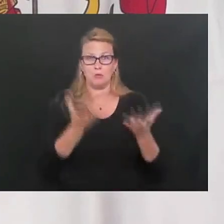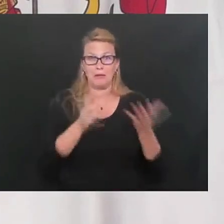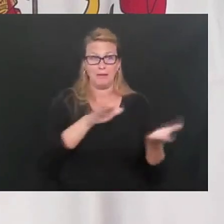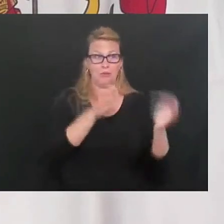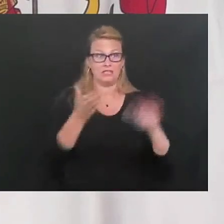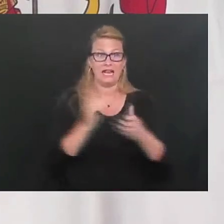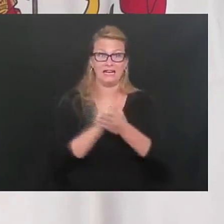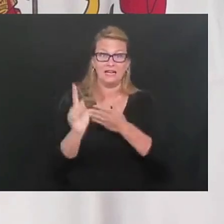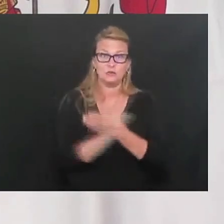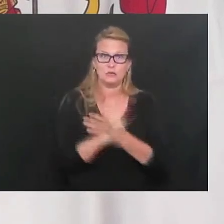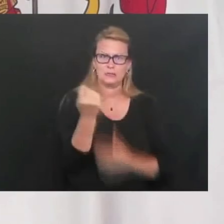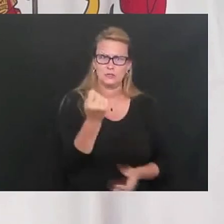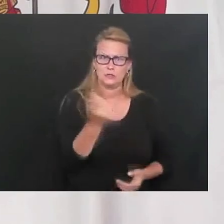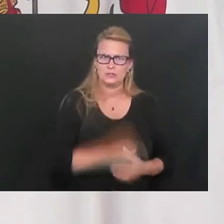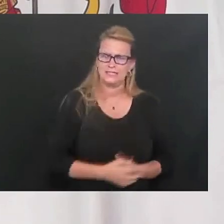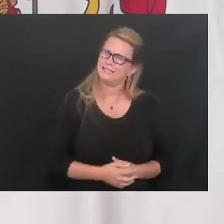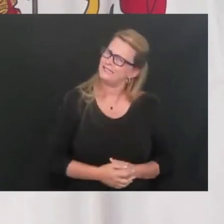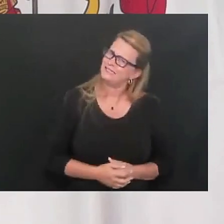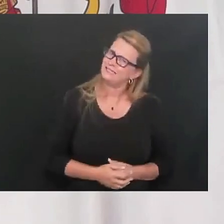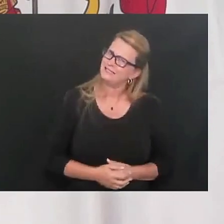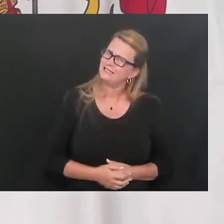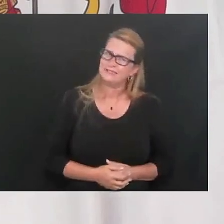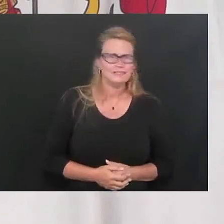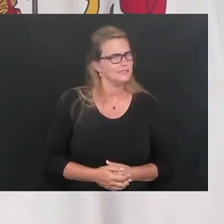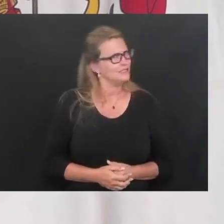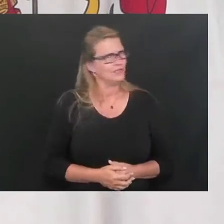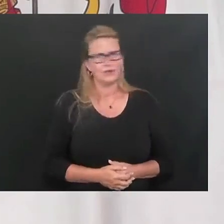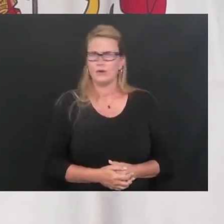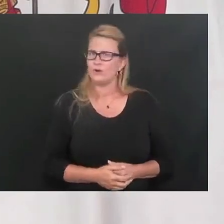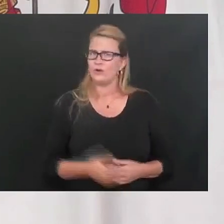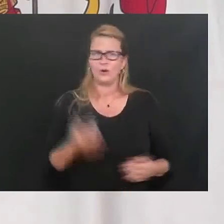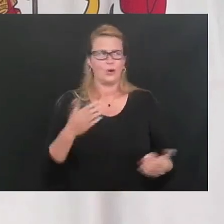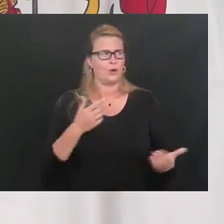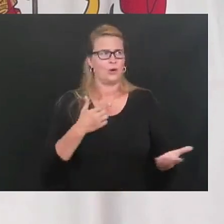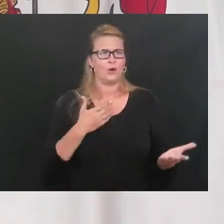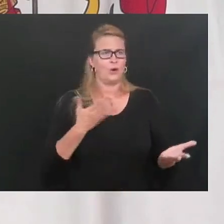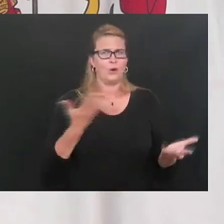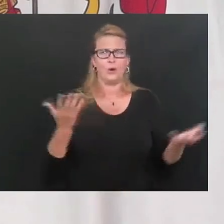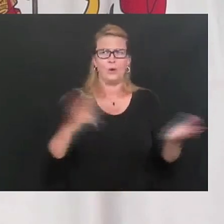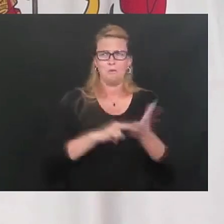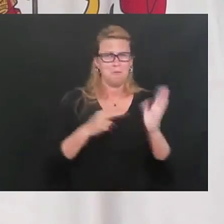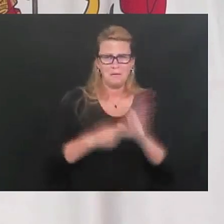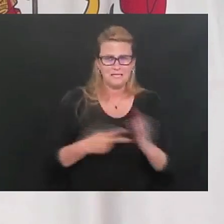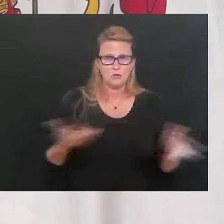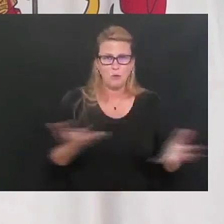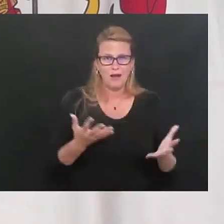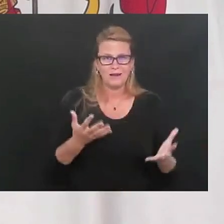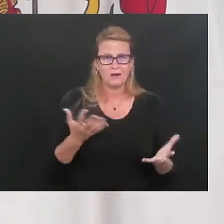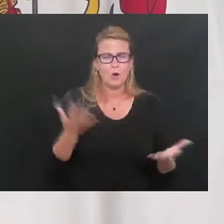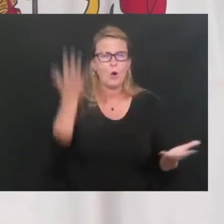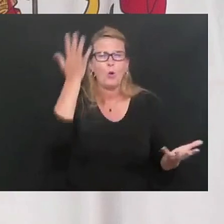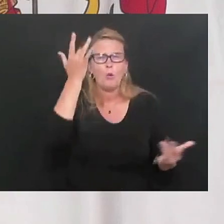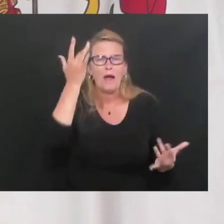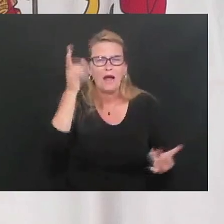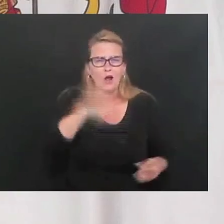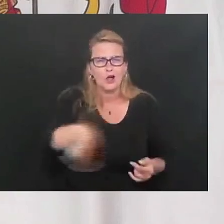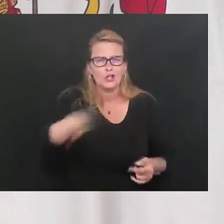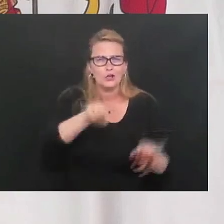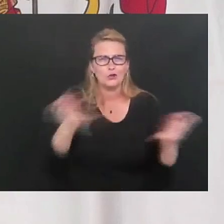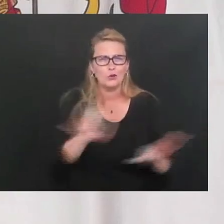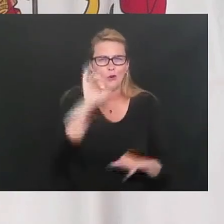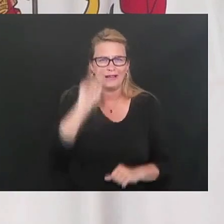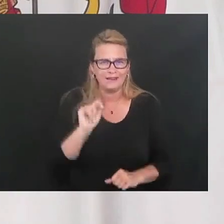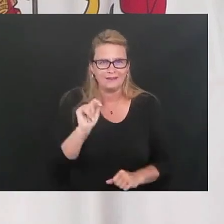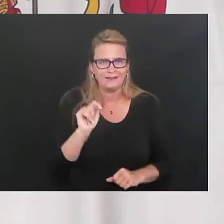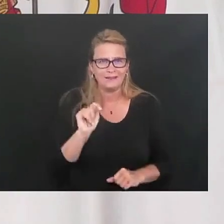Tuesday, what am I doing taking a chance? And what are you doing, children? What are